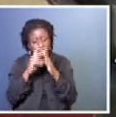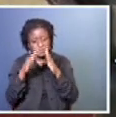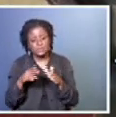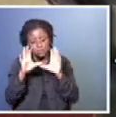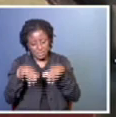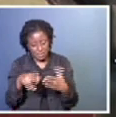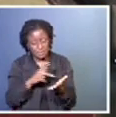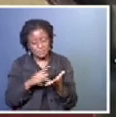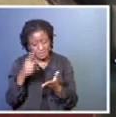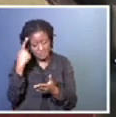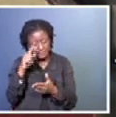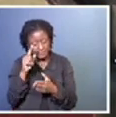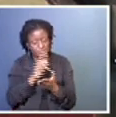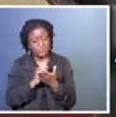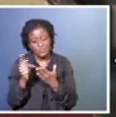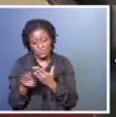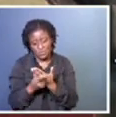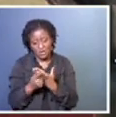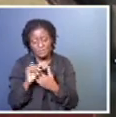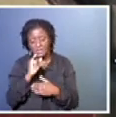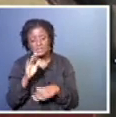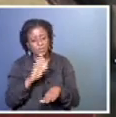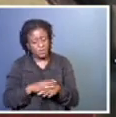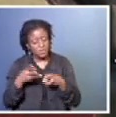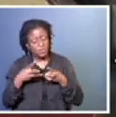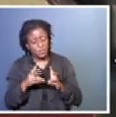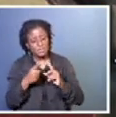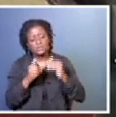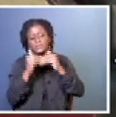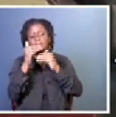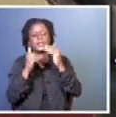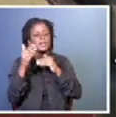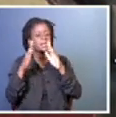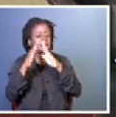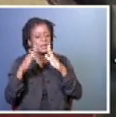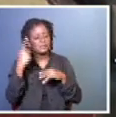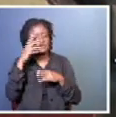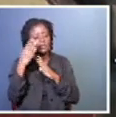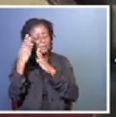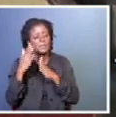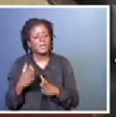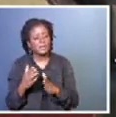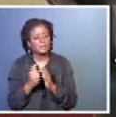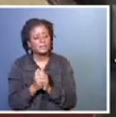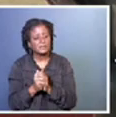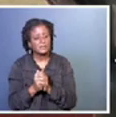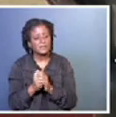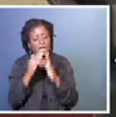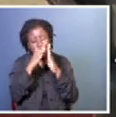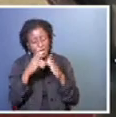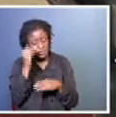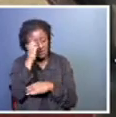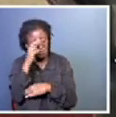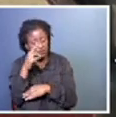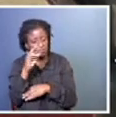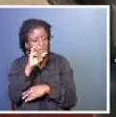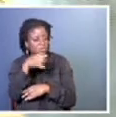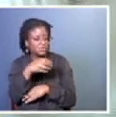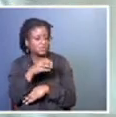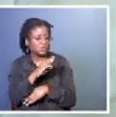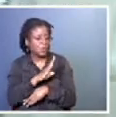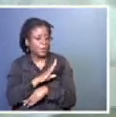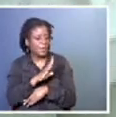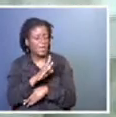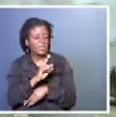Program is officially on its way to building housing for Bahamians. Housing Minister JoBeth Colby-Davis